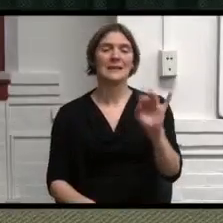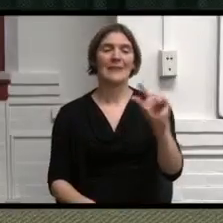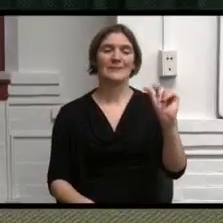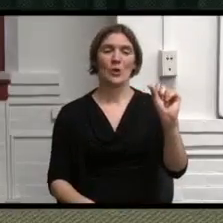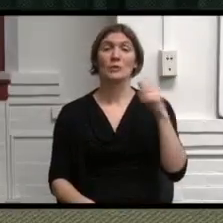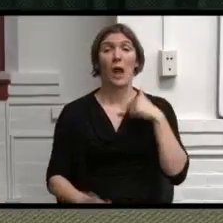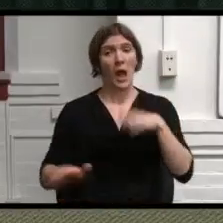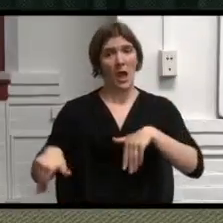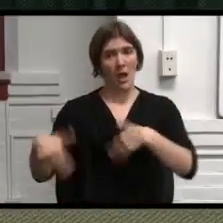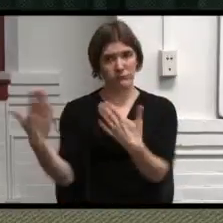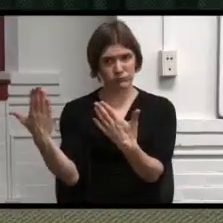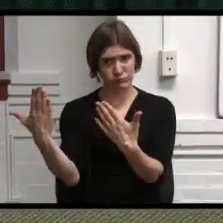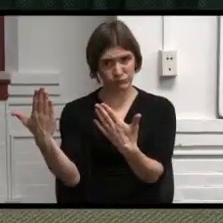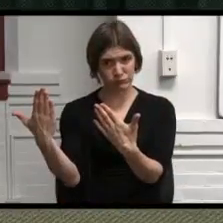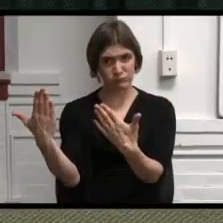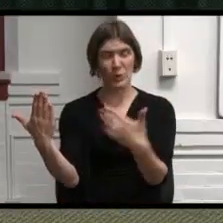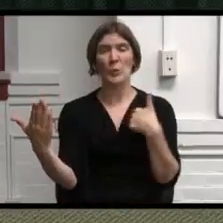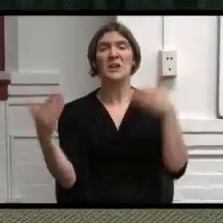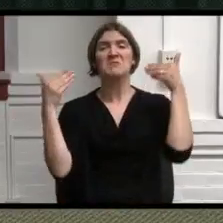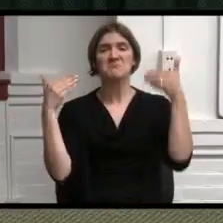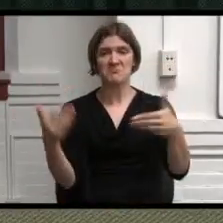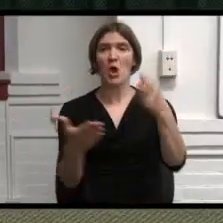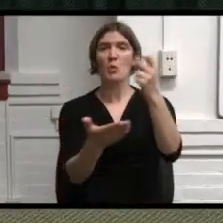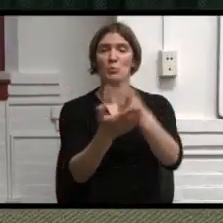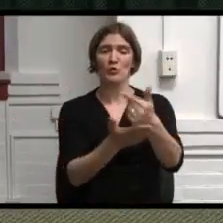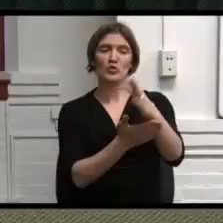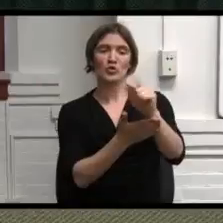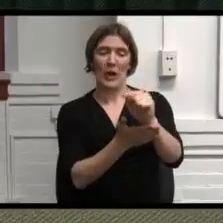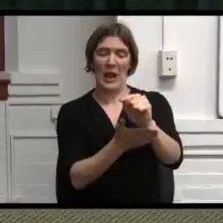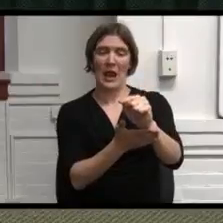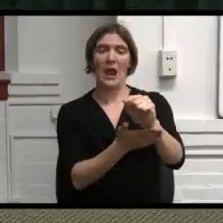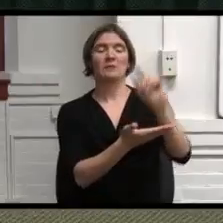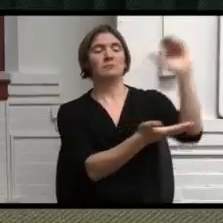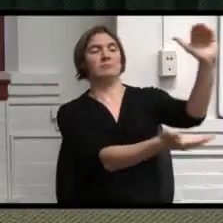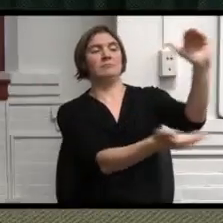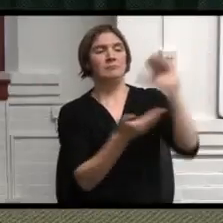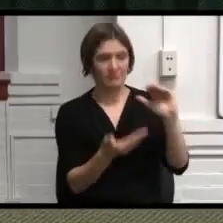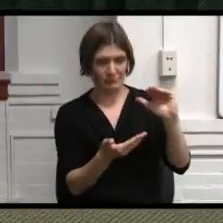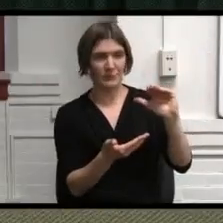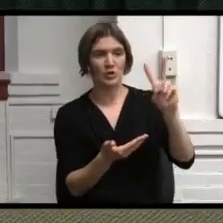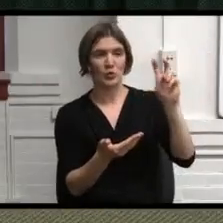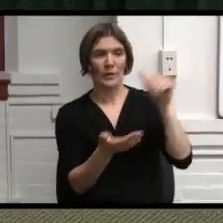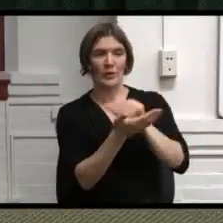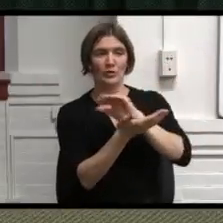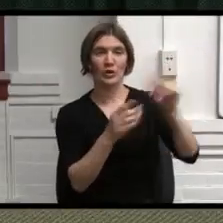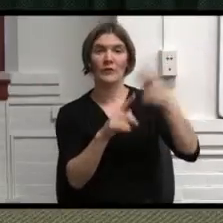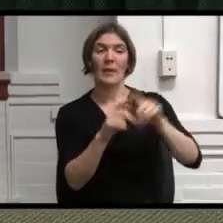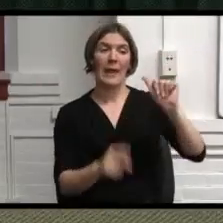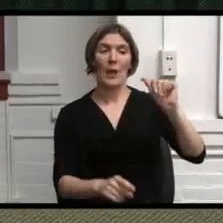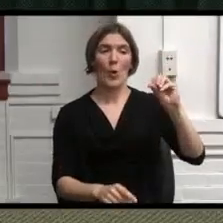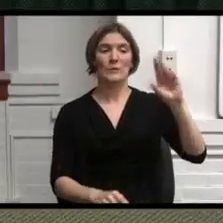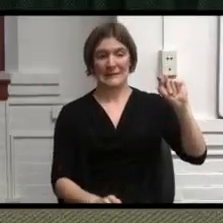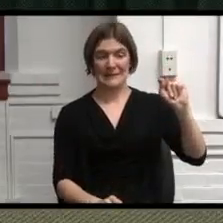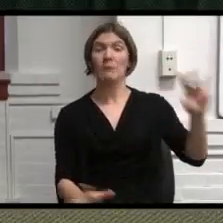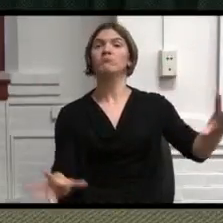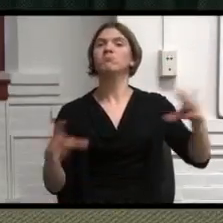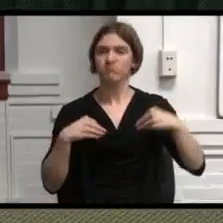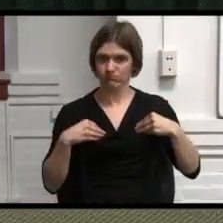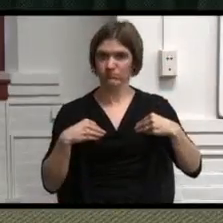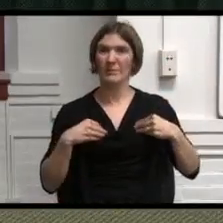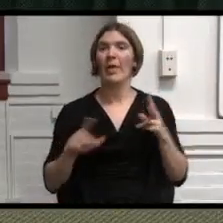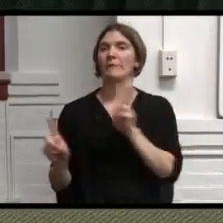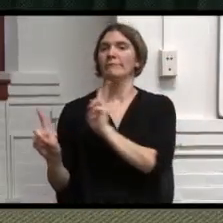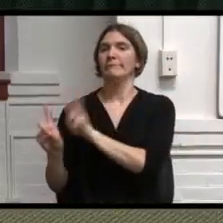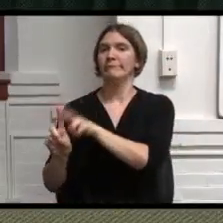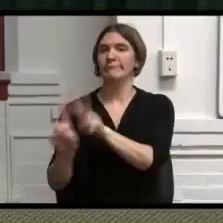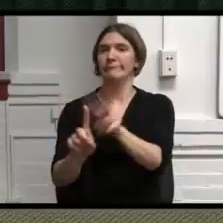I move we approve the grant agreement with the Vermont Agency of Transportation and accept and appropriate the